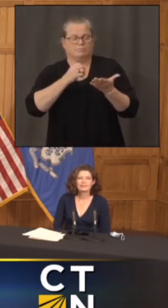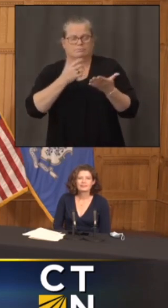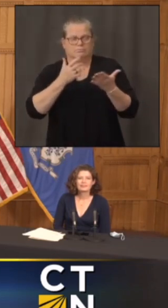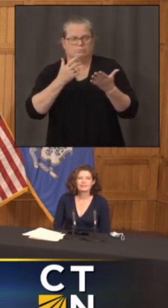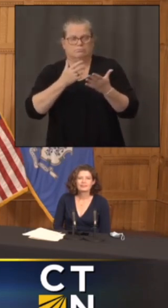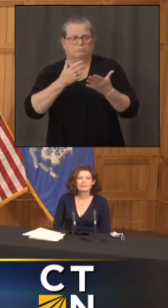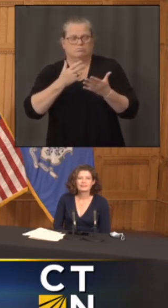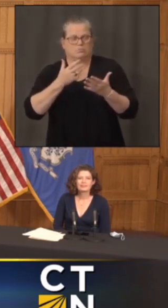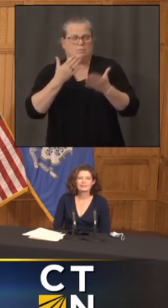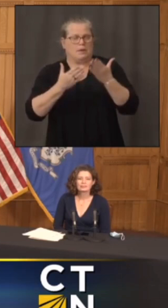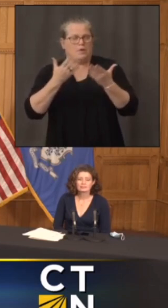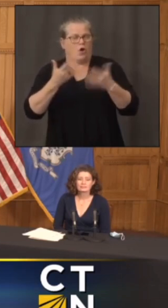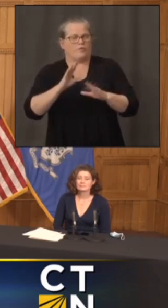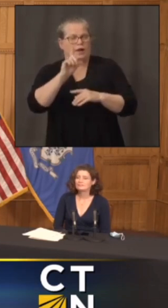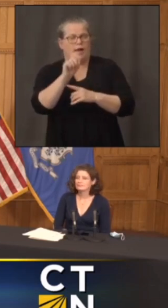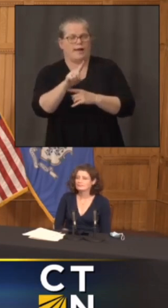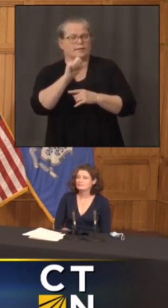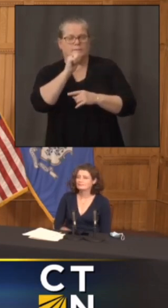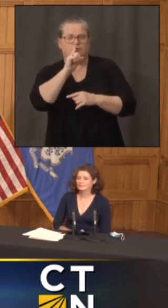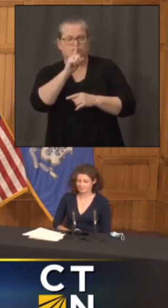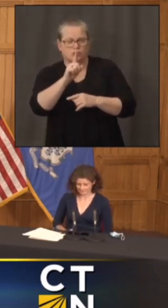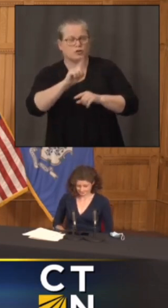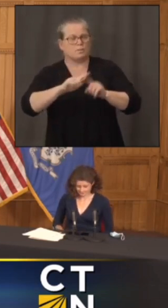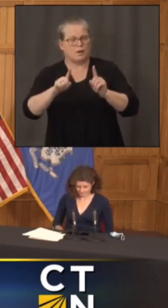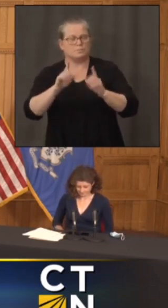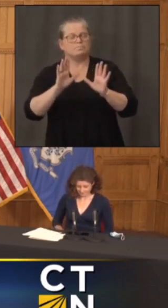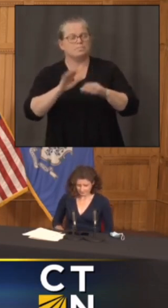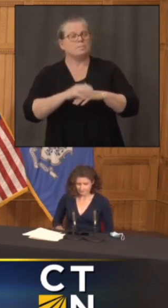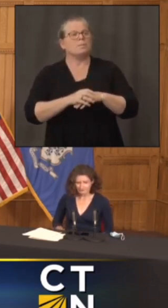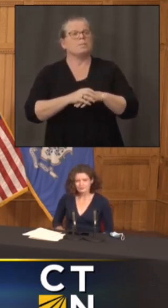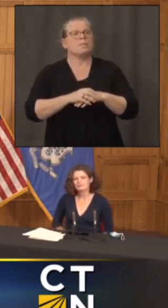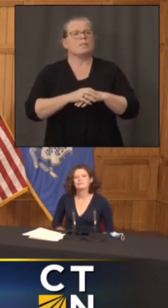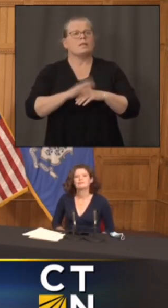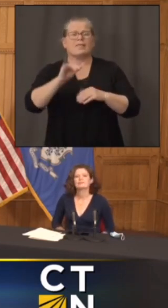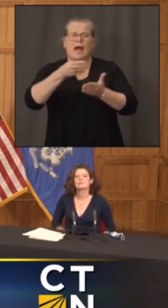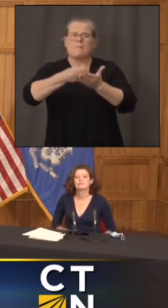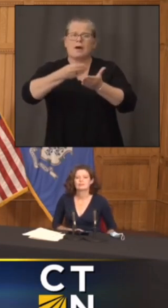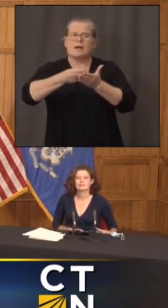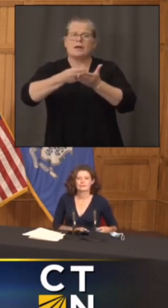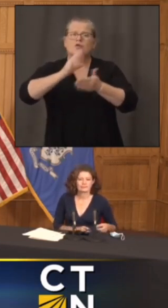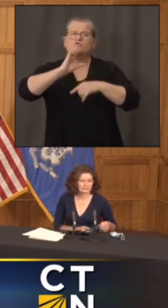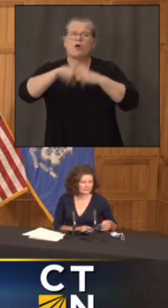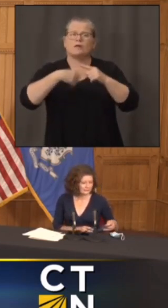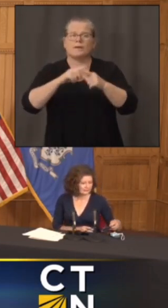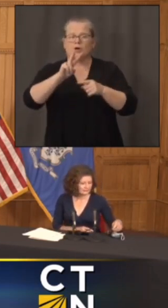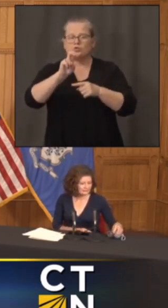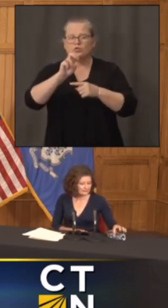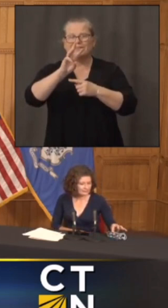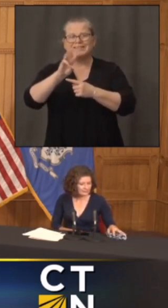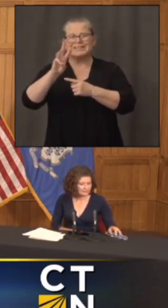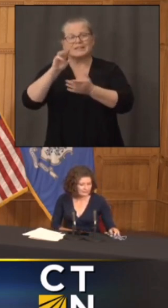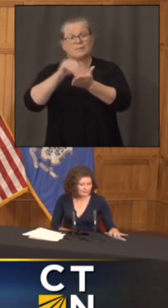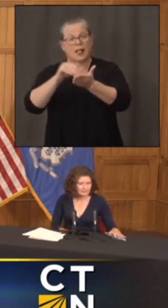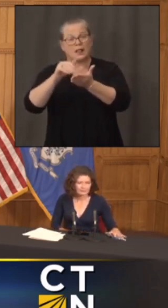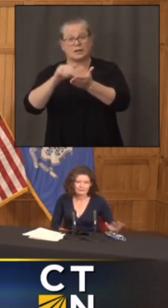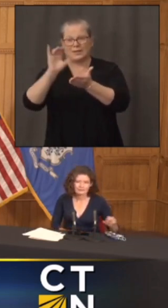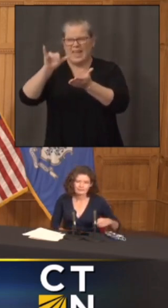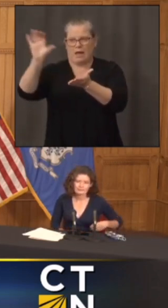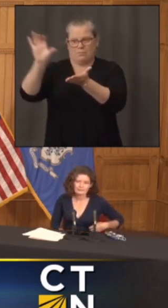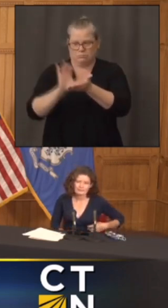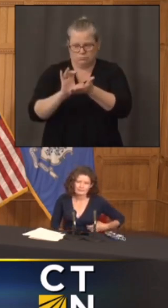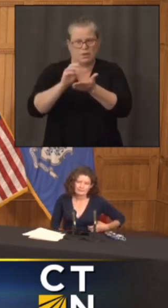money for education, how did you come up with the number of $266 million, and what